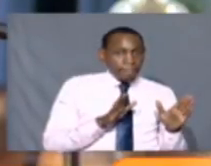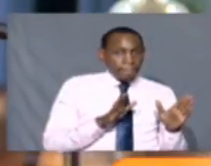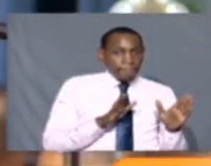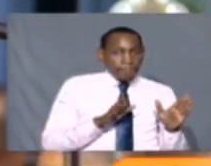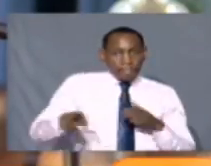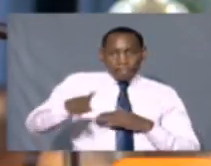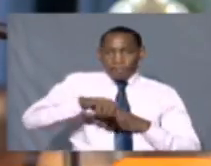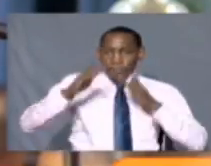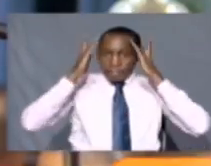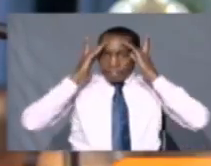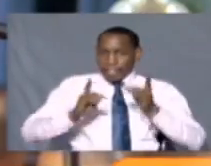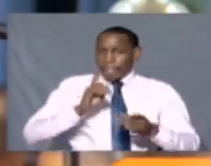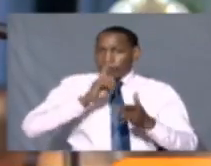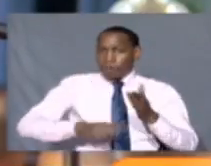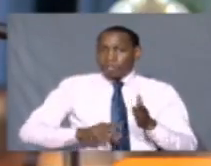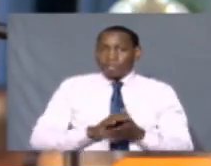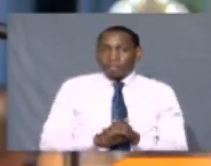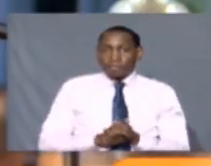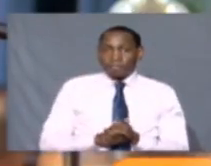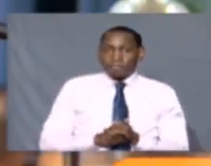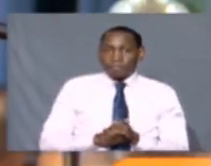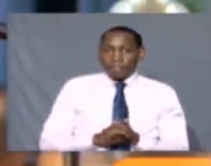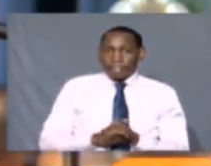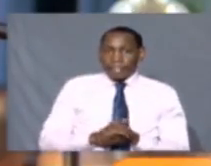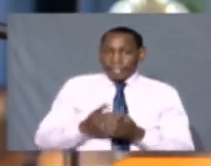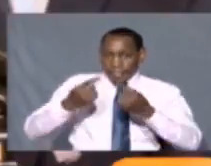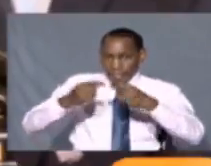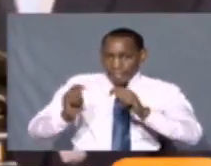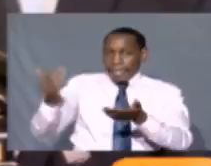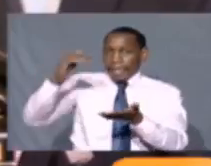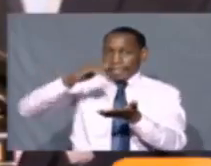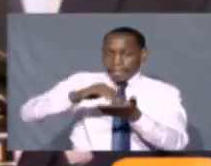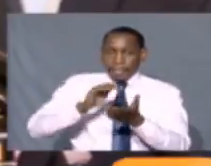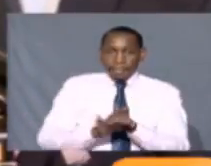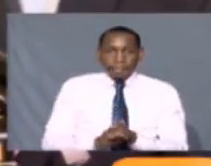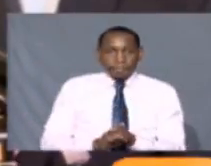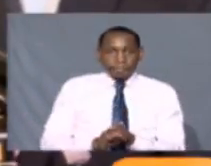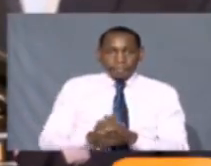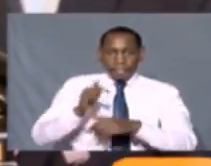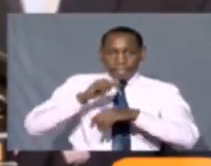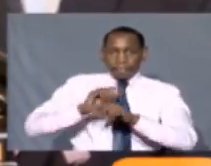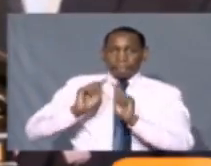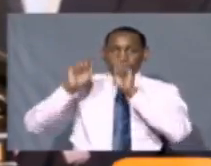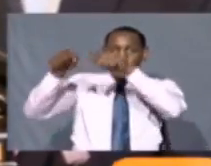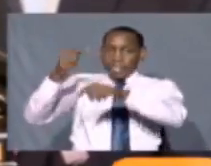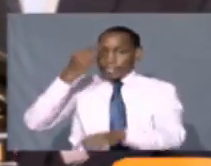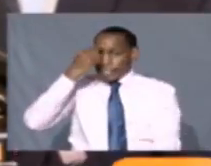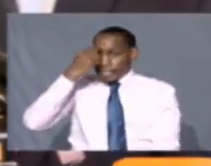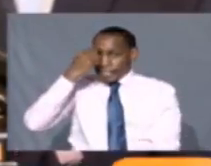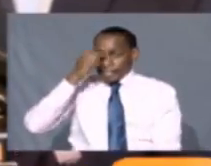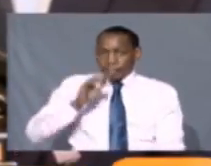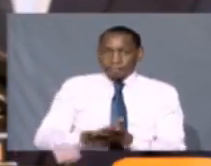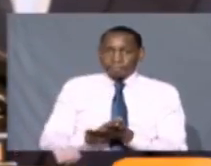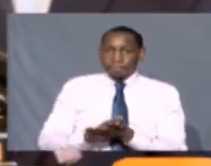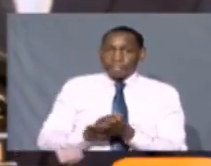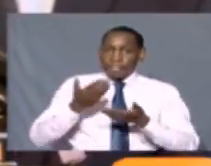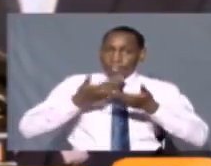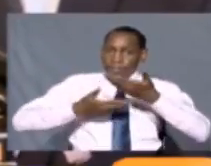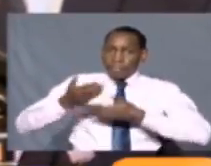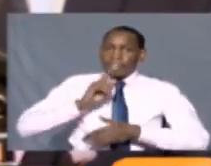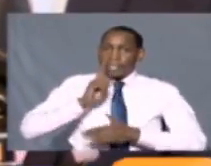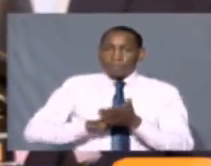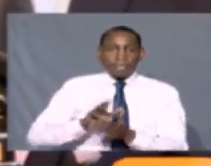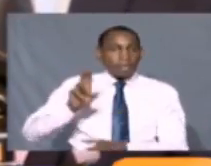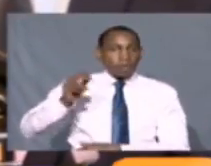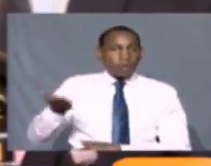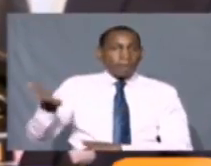So we decided, let's give it one more shot. At the point of going to India, it's him we talked with. He said, no, you